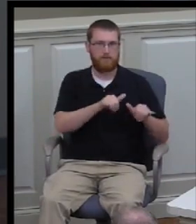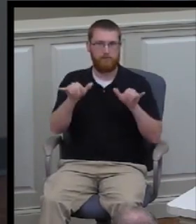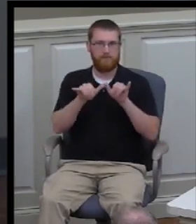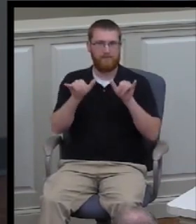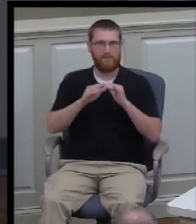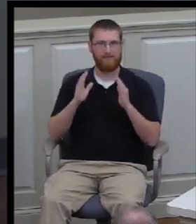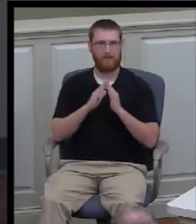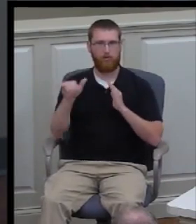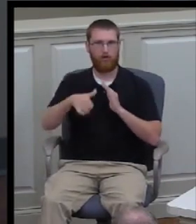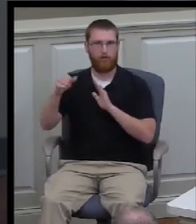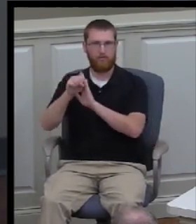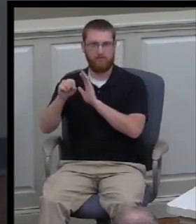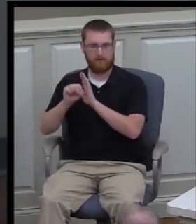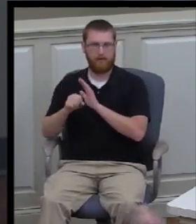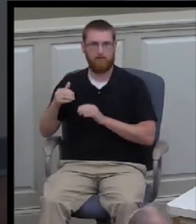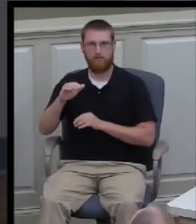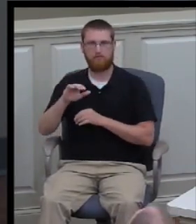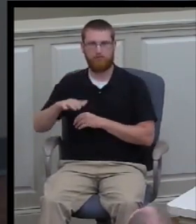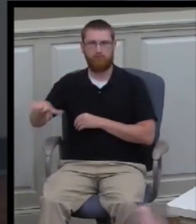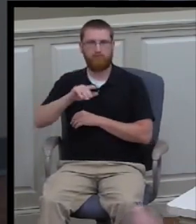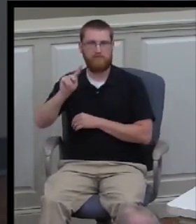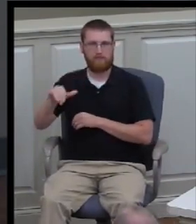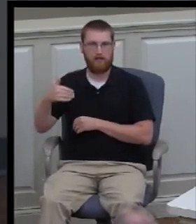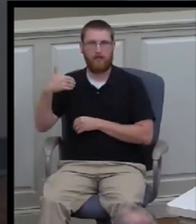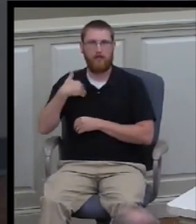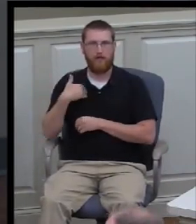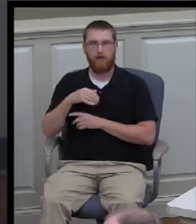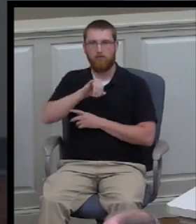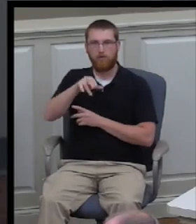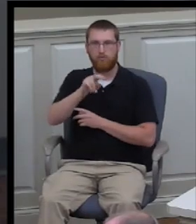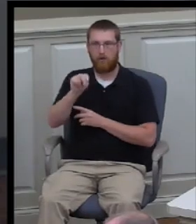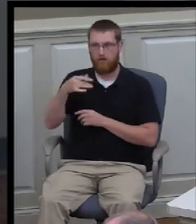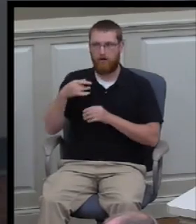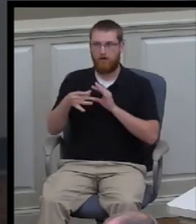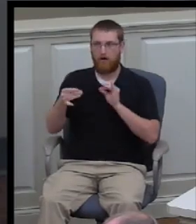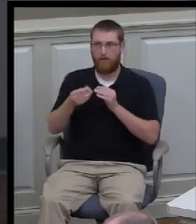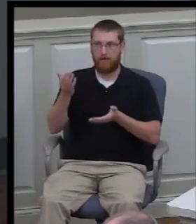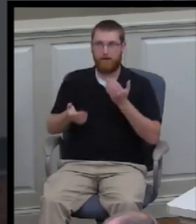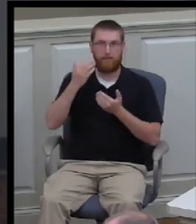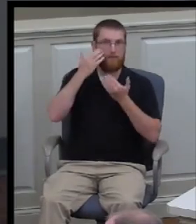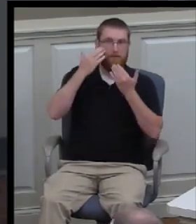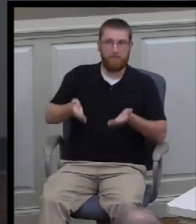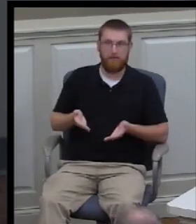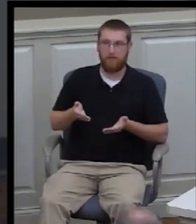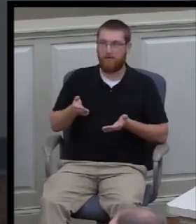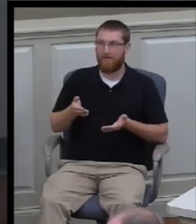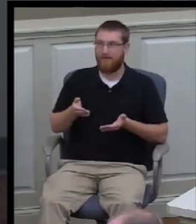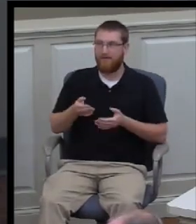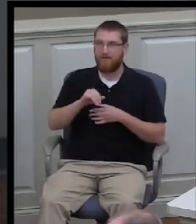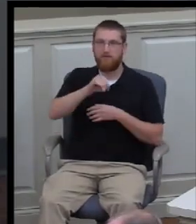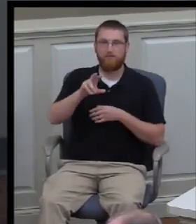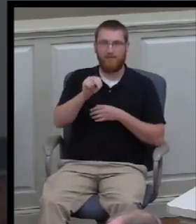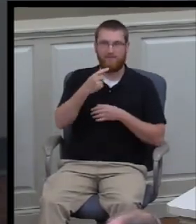state. So if you guys don't have any questions, John, if you have anything to say, that's fine. If not, I like the if not